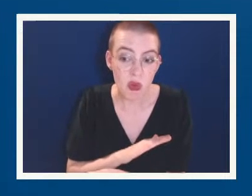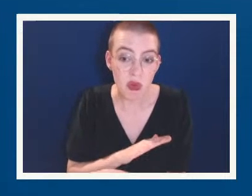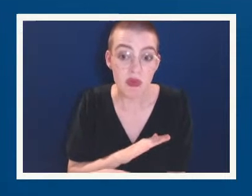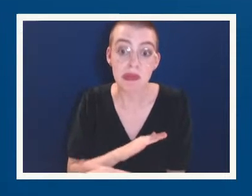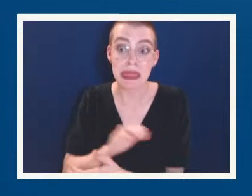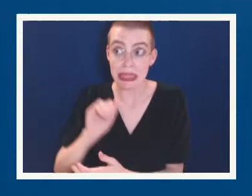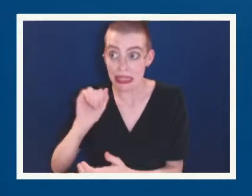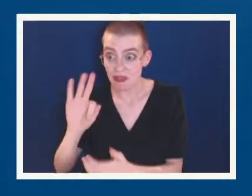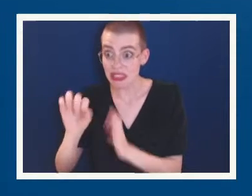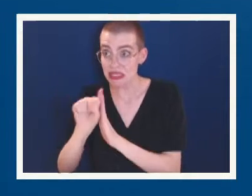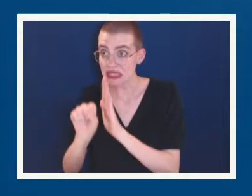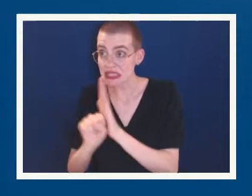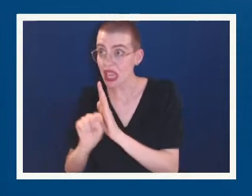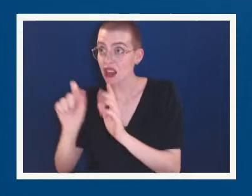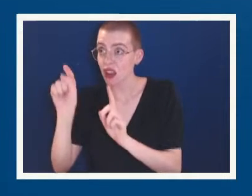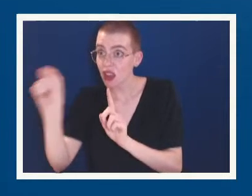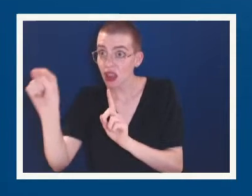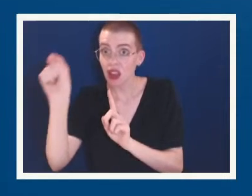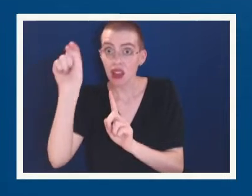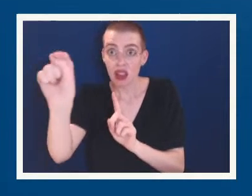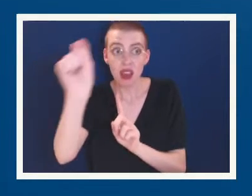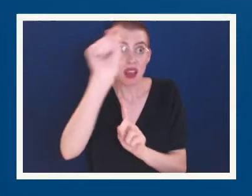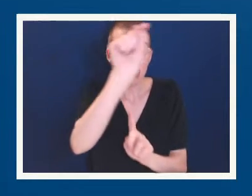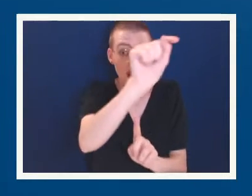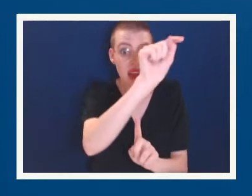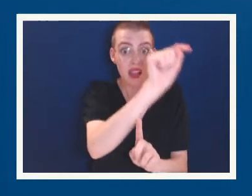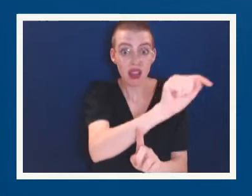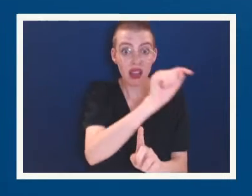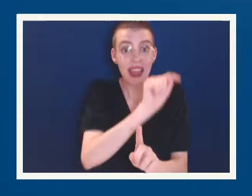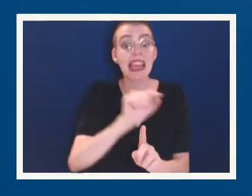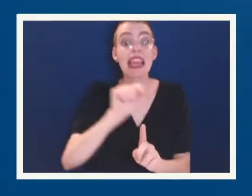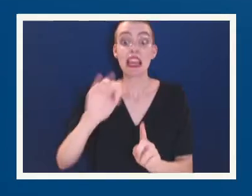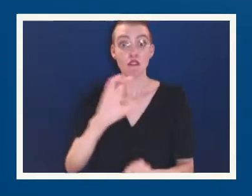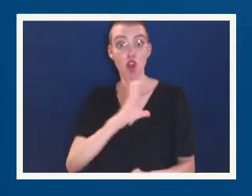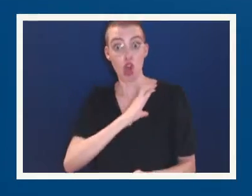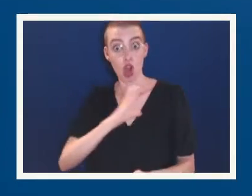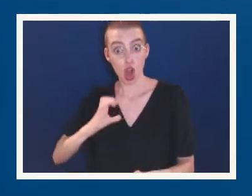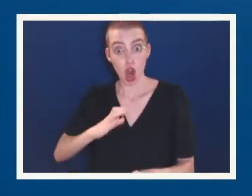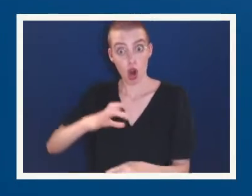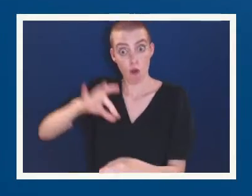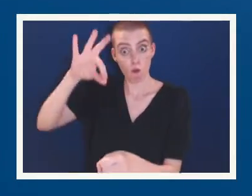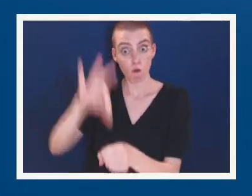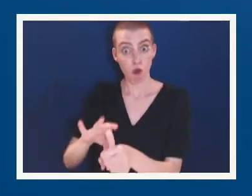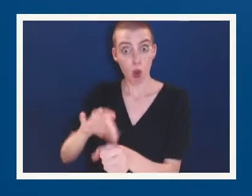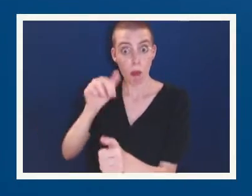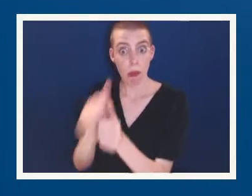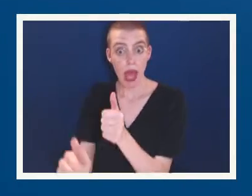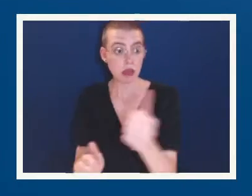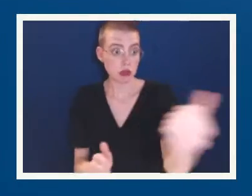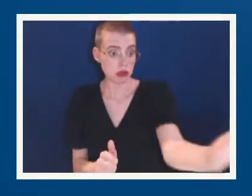that, they get the Congress to vote for that, I will veto it. It will not happen.